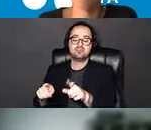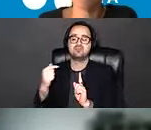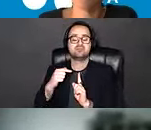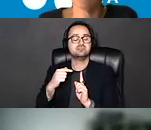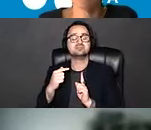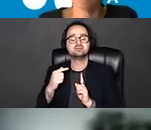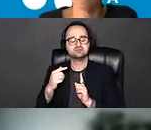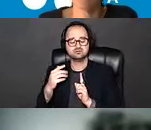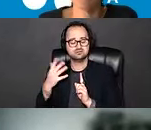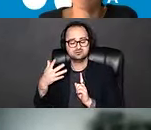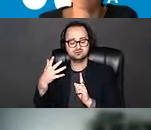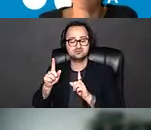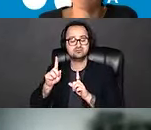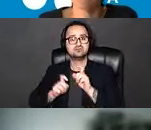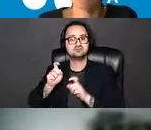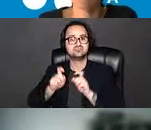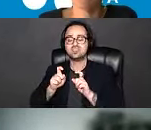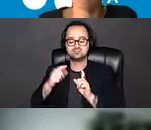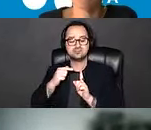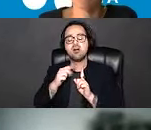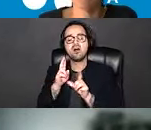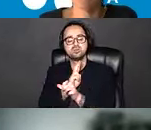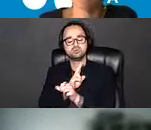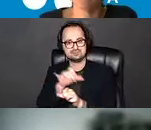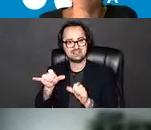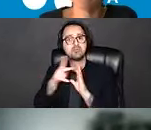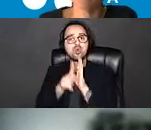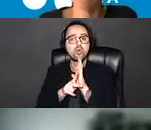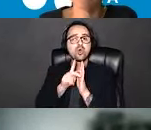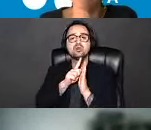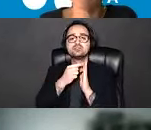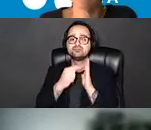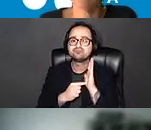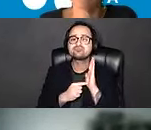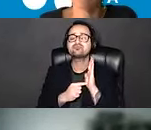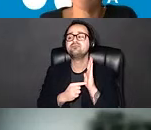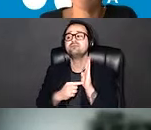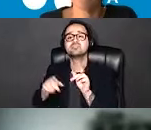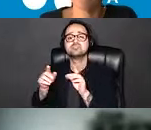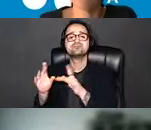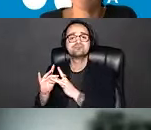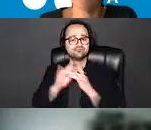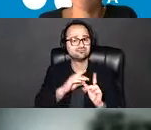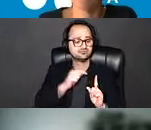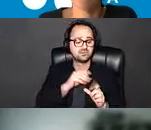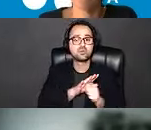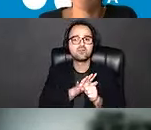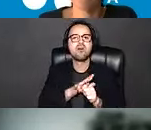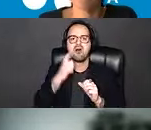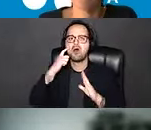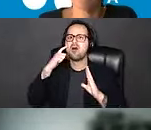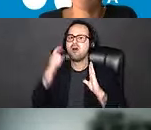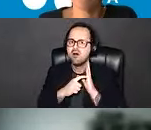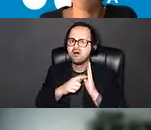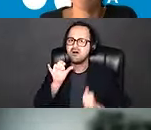same testing instrument and using their same protocols with infants born during the pandemic is that they noticed that there's a